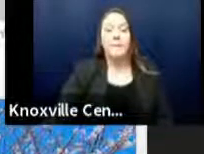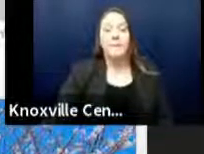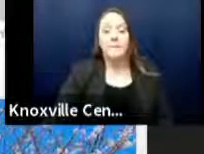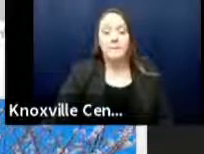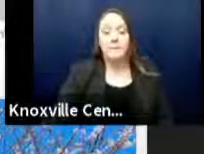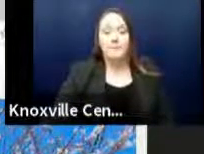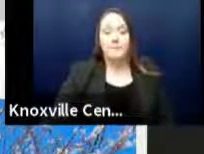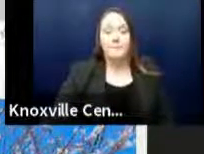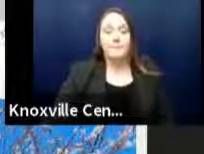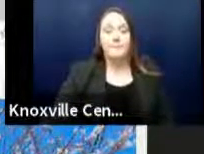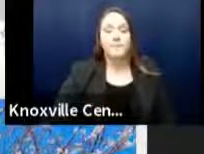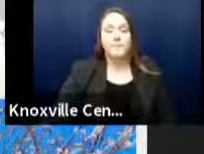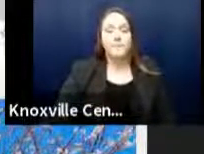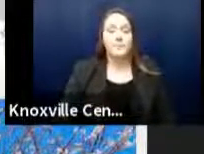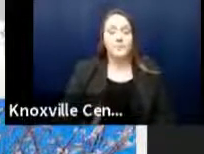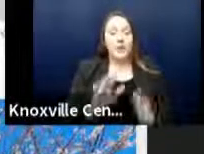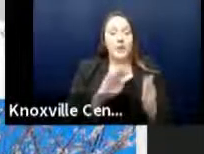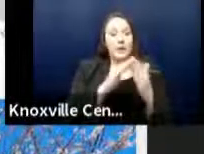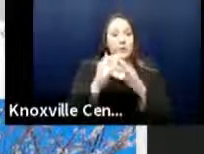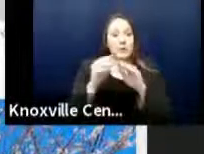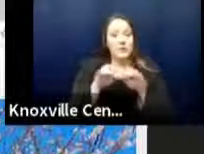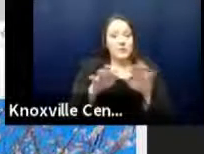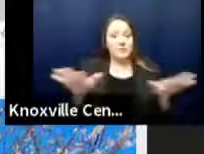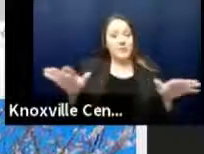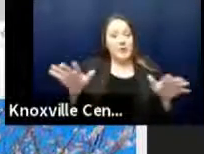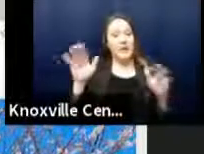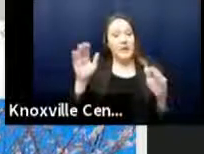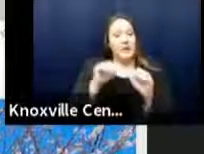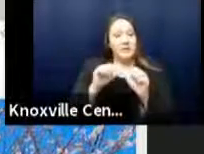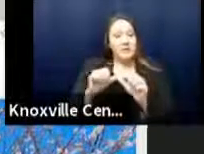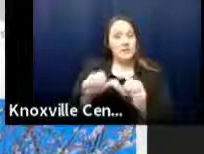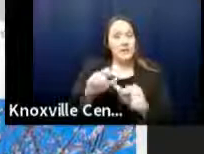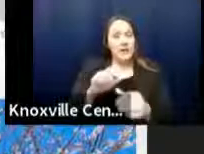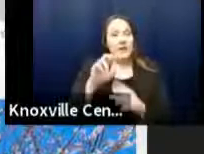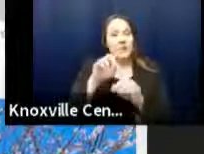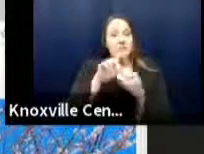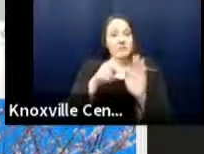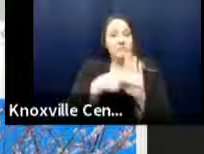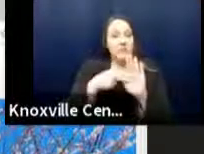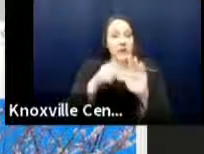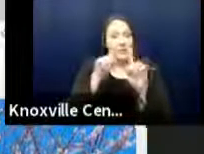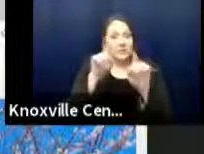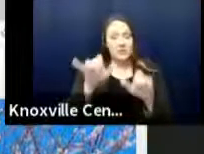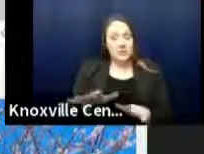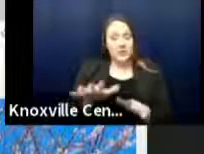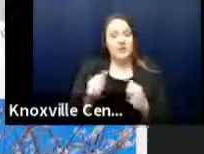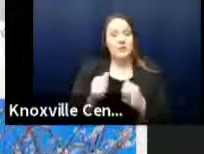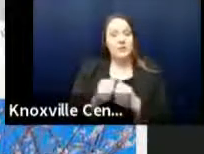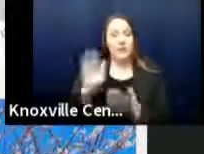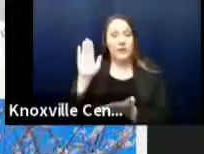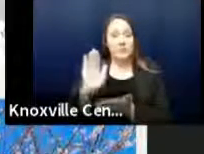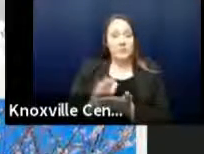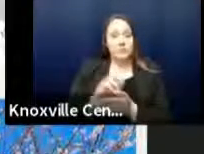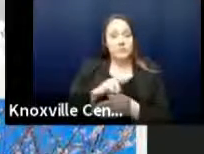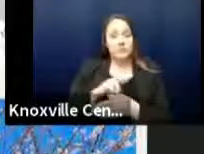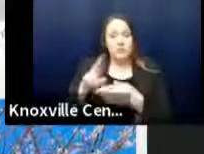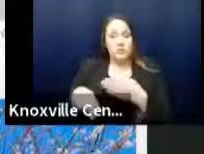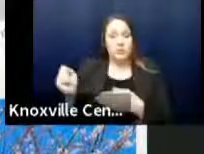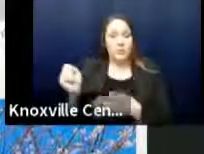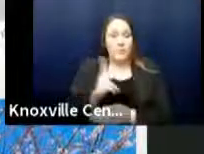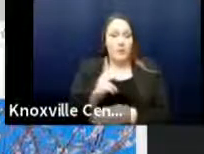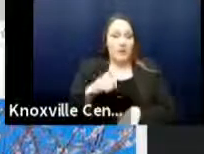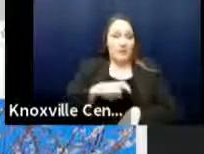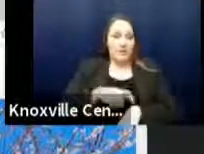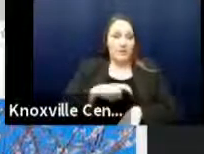second benchmark, community-wide sustained and increased diagnostic testing with consistent or decreased test result reporting turnaround